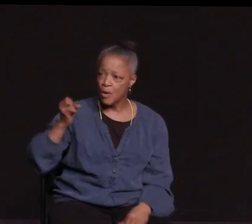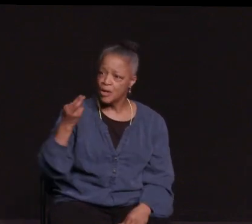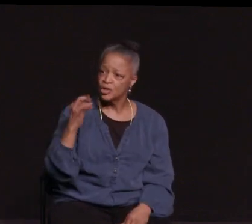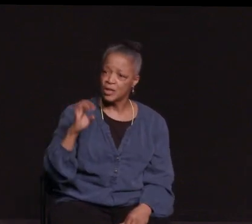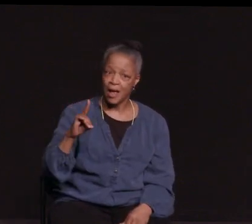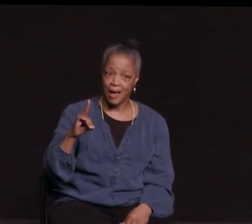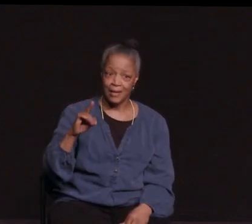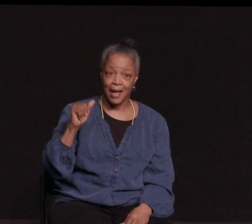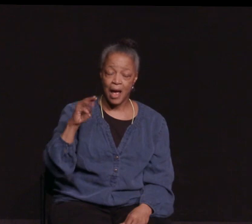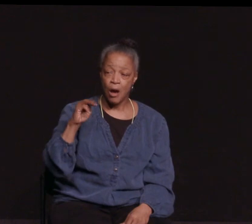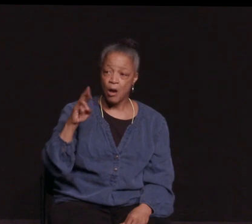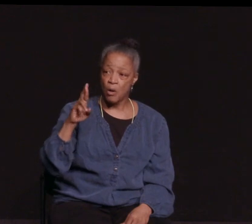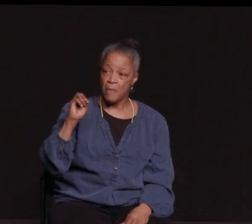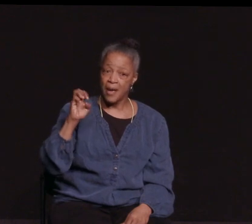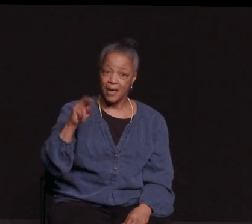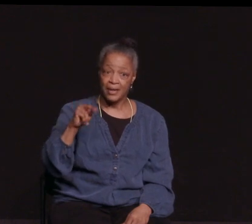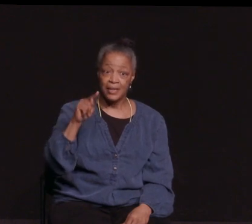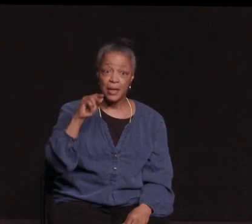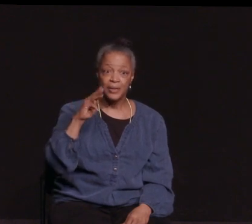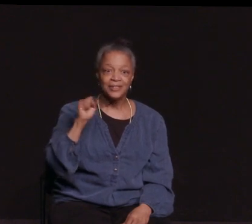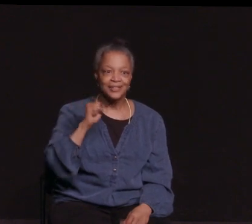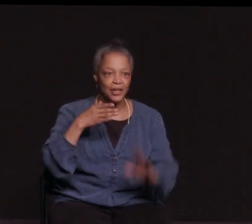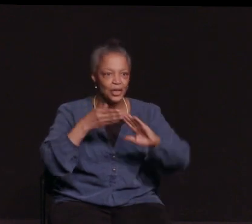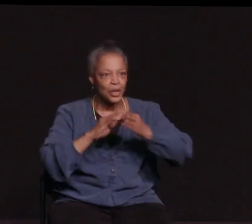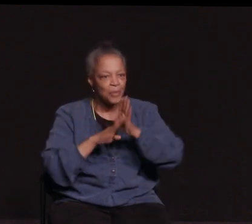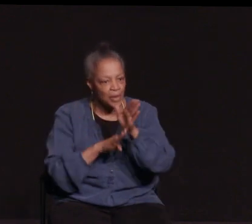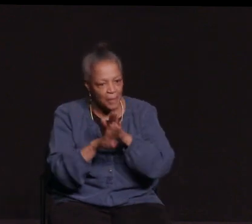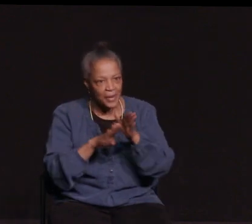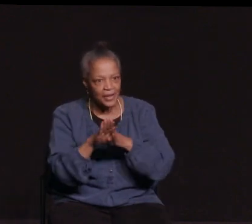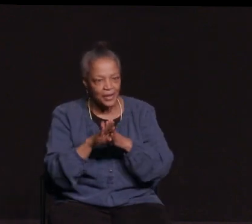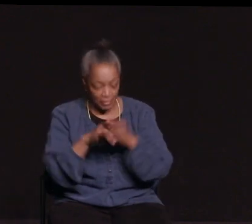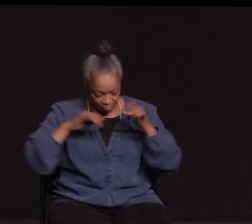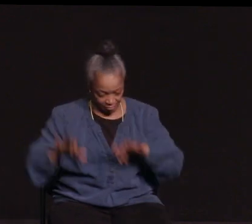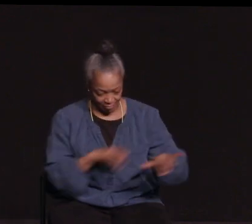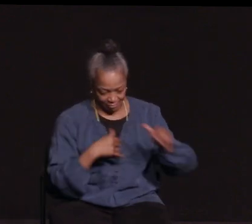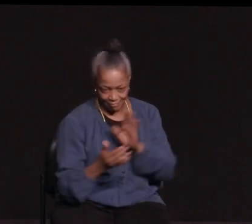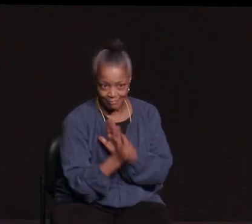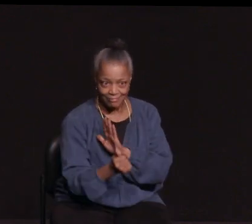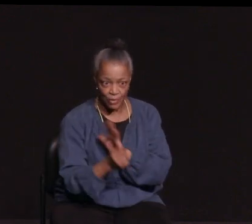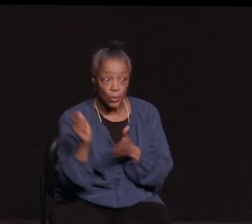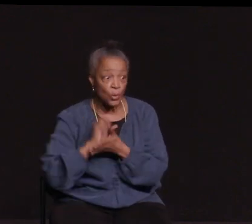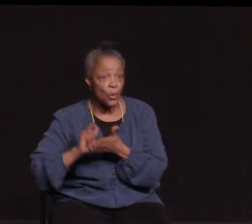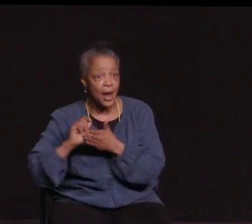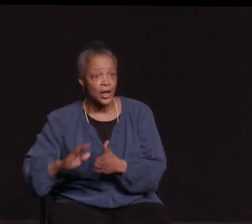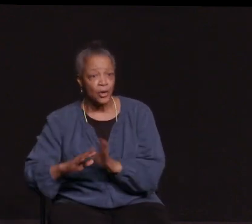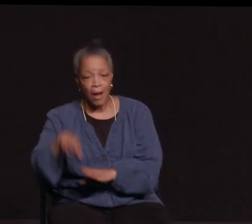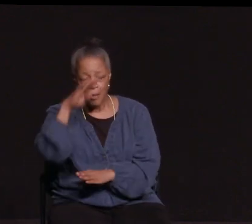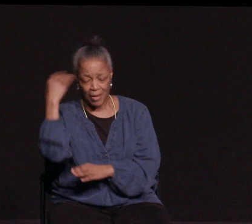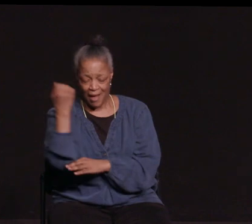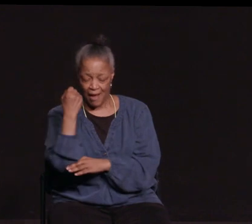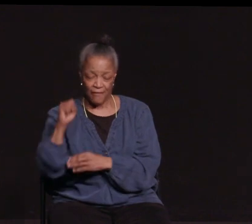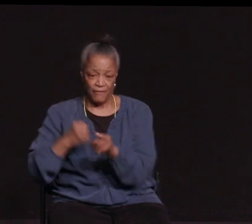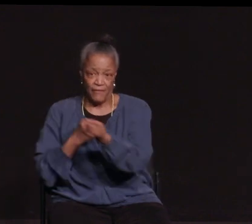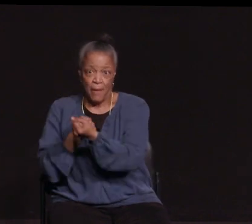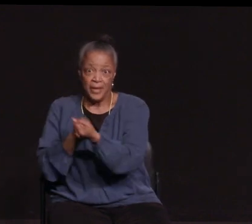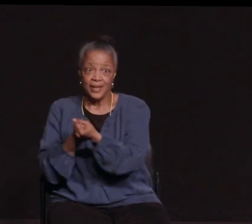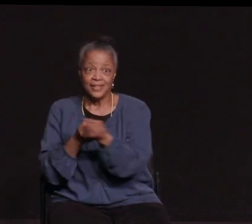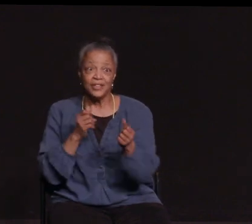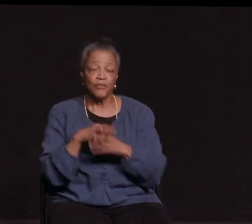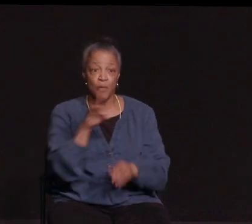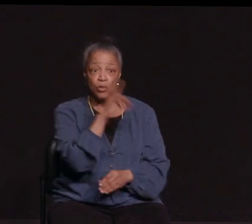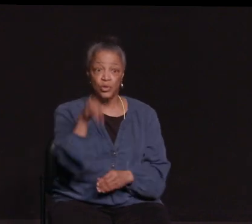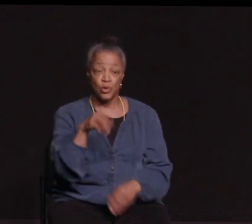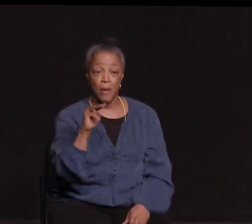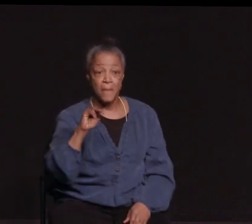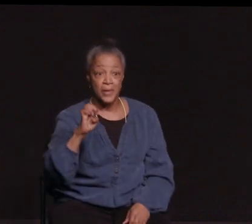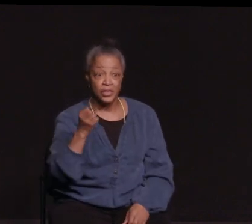Arman Timmons is a community builder, a keyboardist, a writer, and Black feminist educator from Detroit,